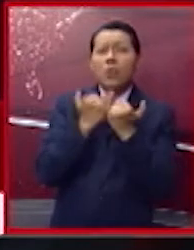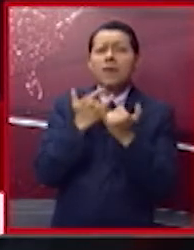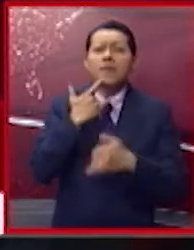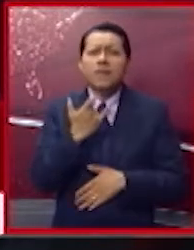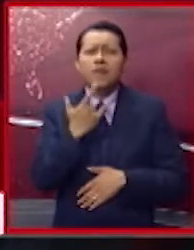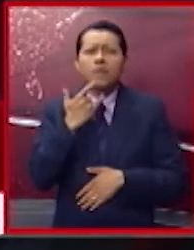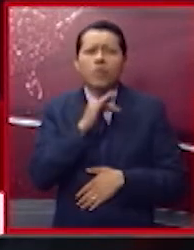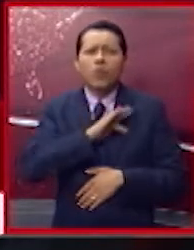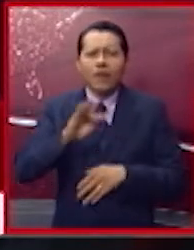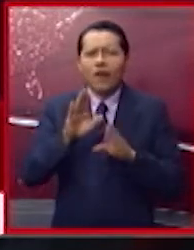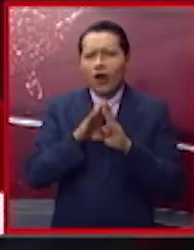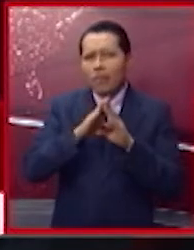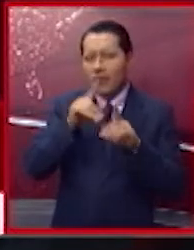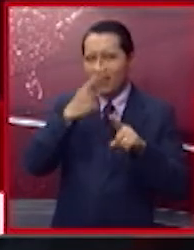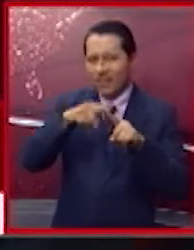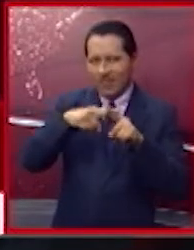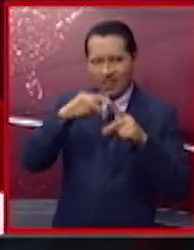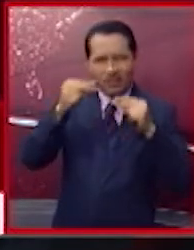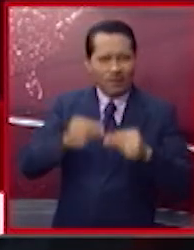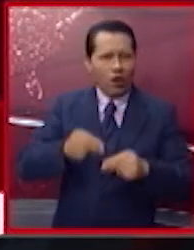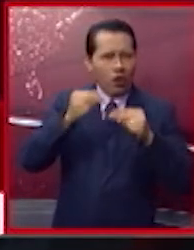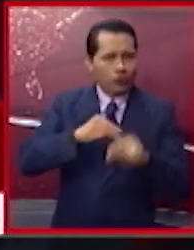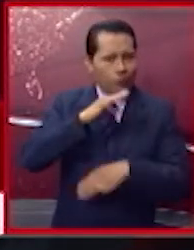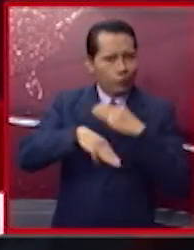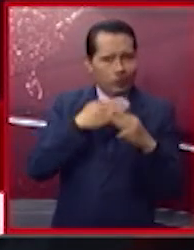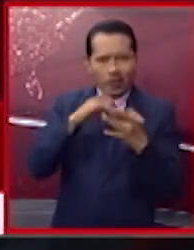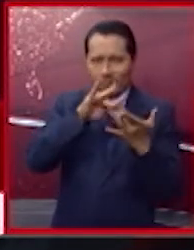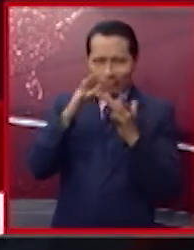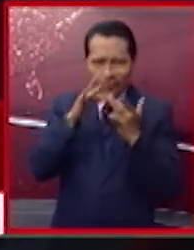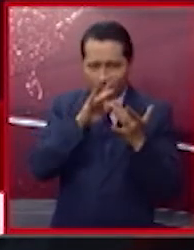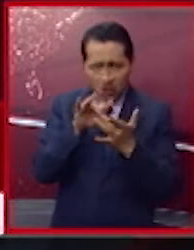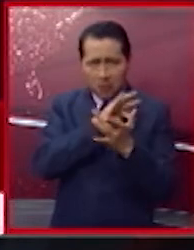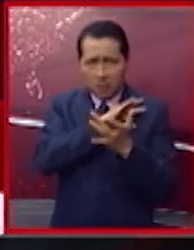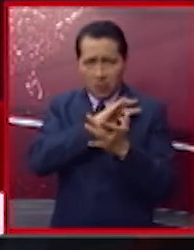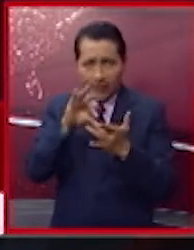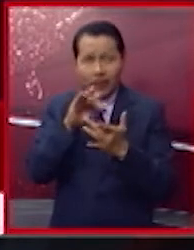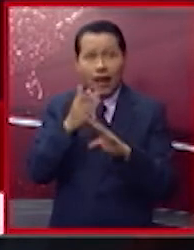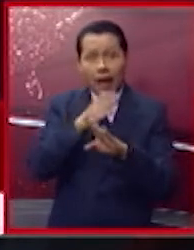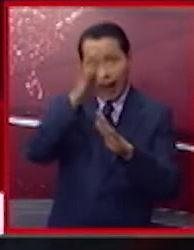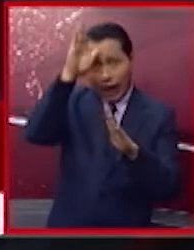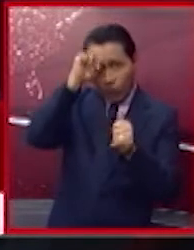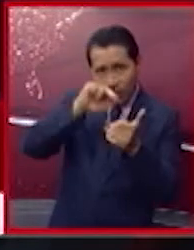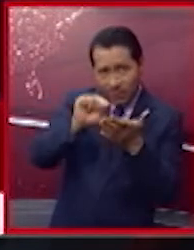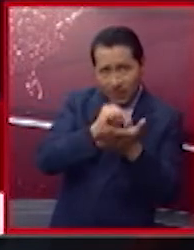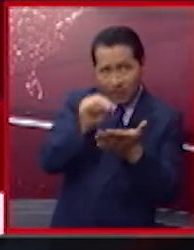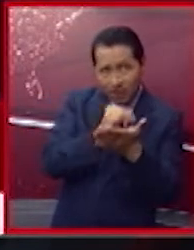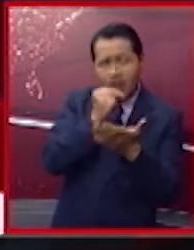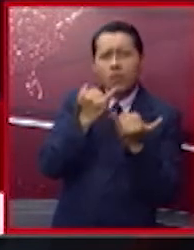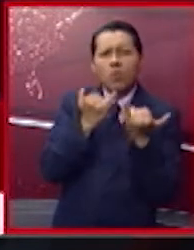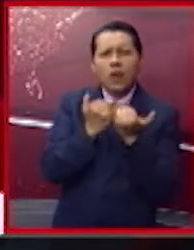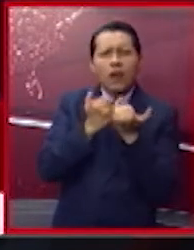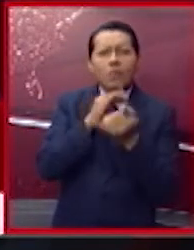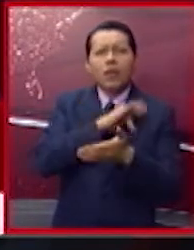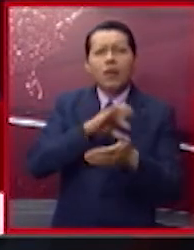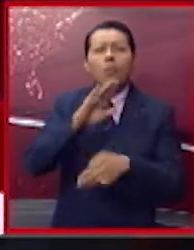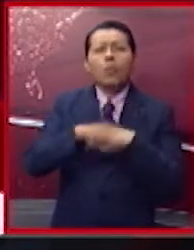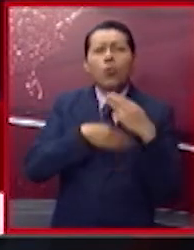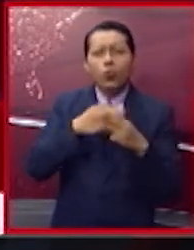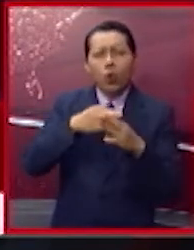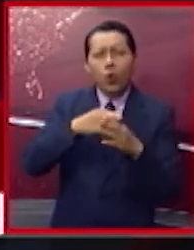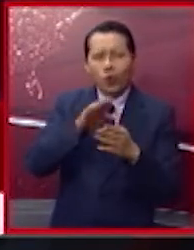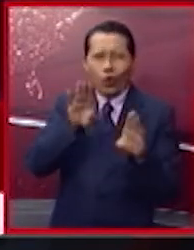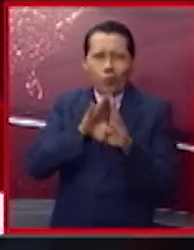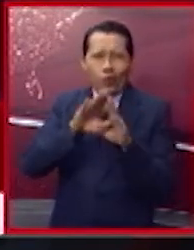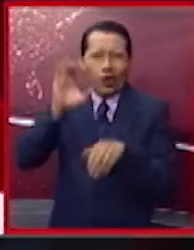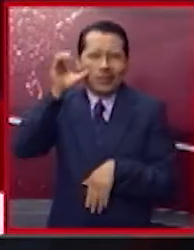they're trying to take advantage of world markets and globalization as well. So they'll sign trade deals, they'll enter the WTO as China did.